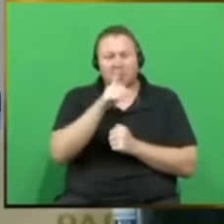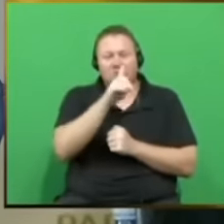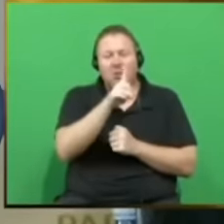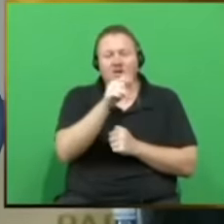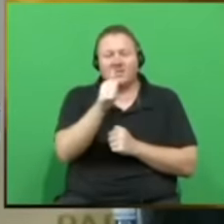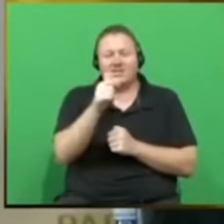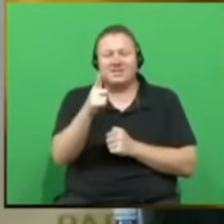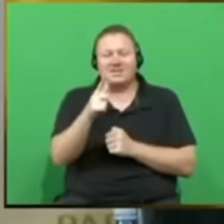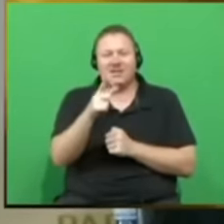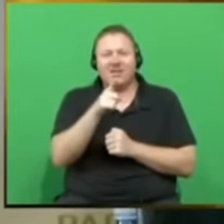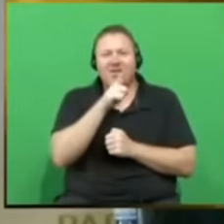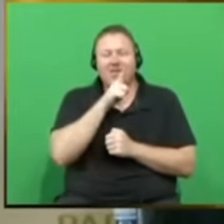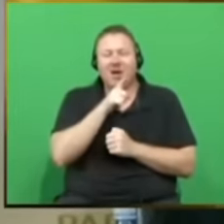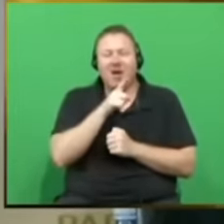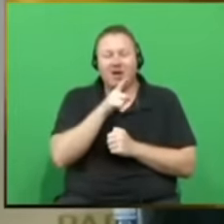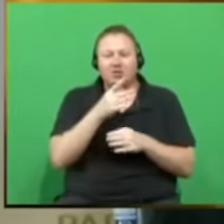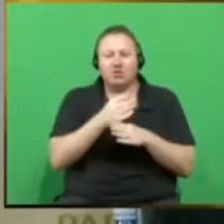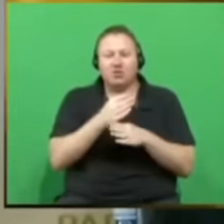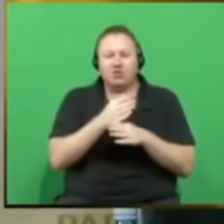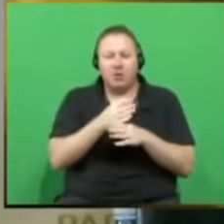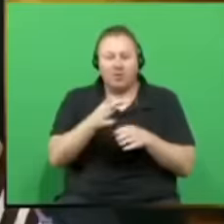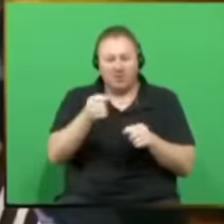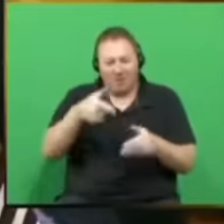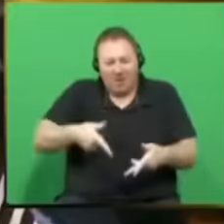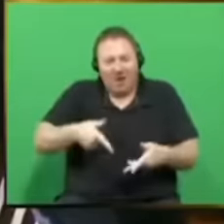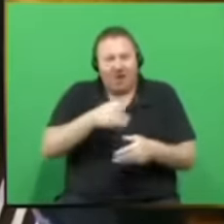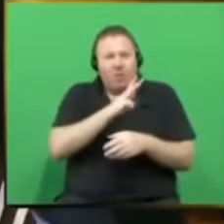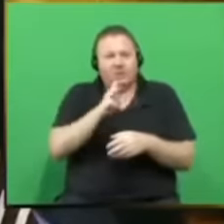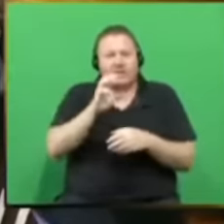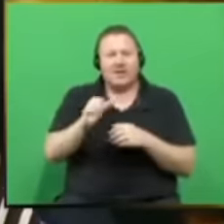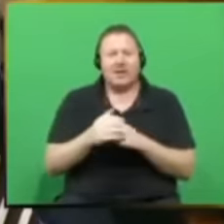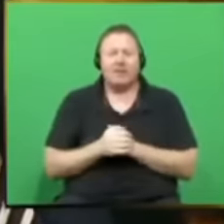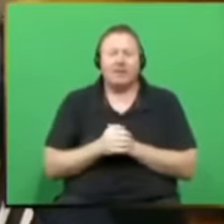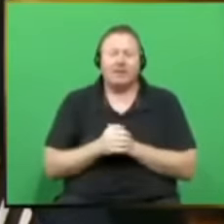167,000 of those jobs come out of this province, the Western Cape.